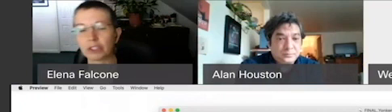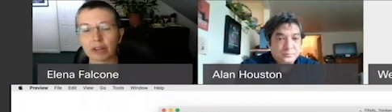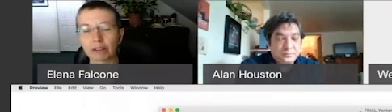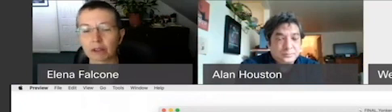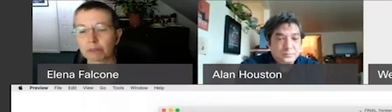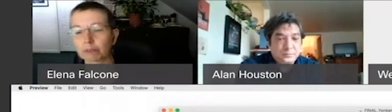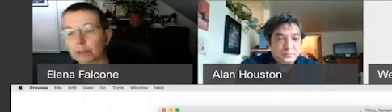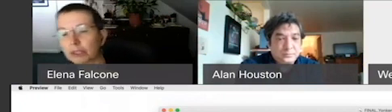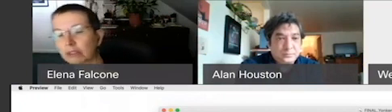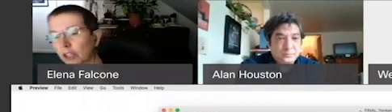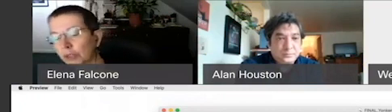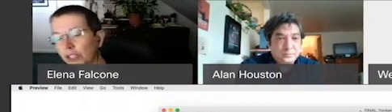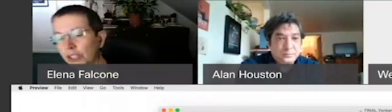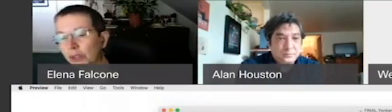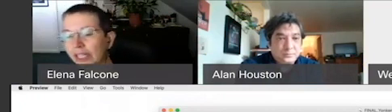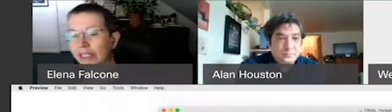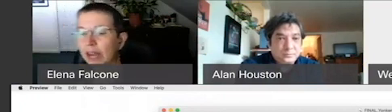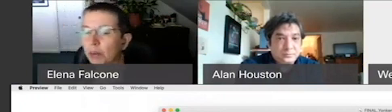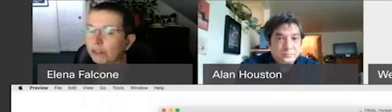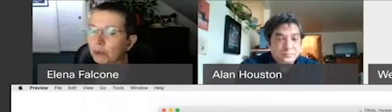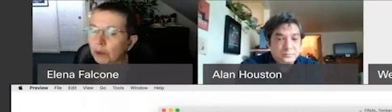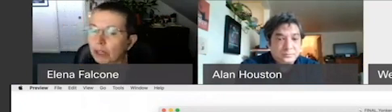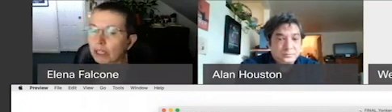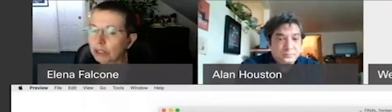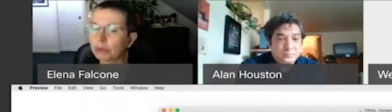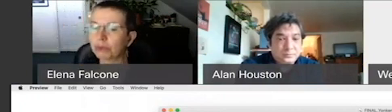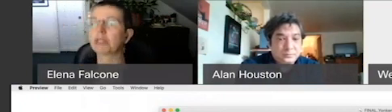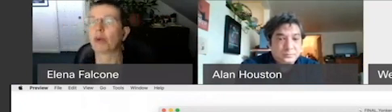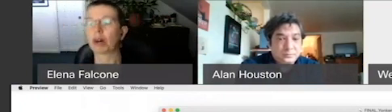a computer available to you. It's